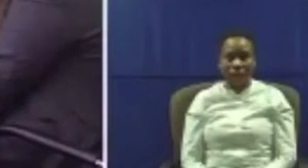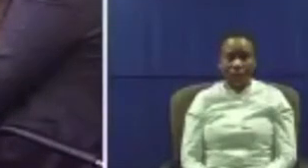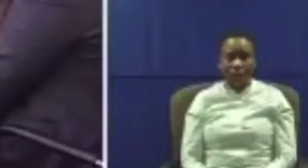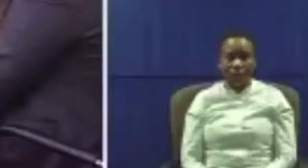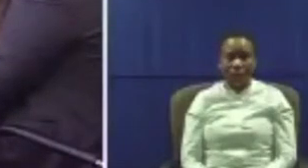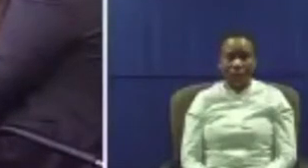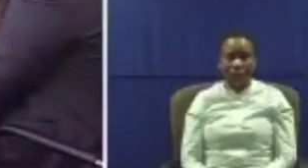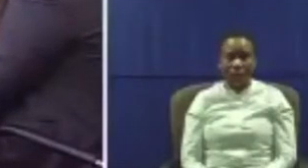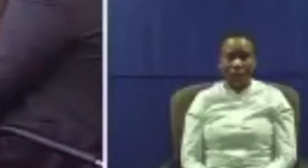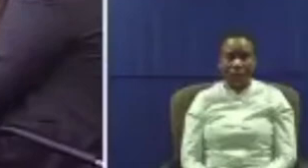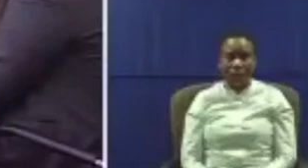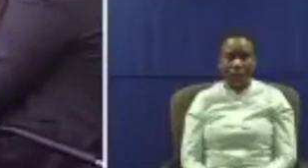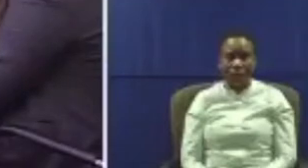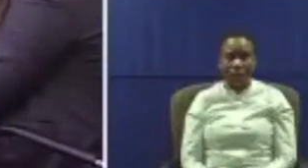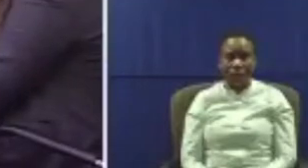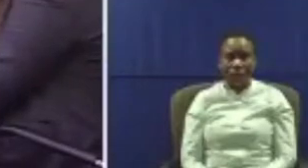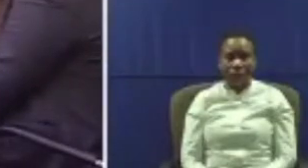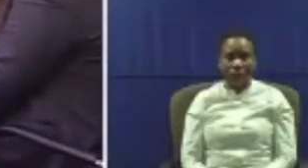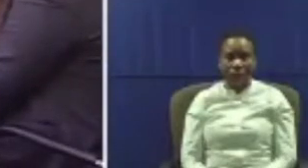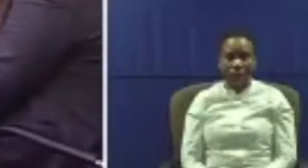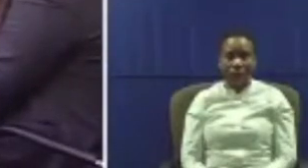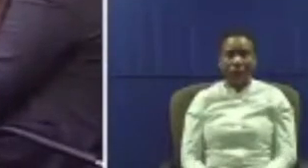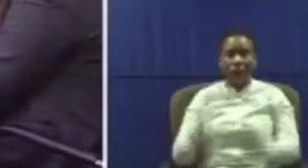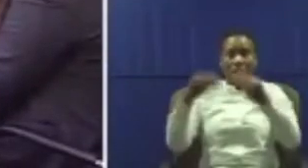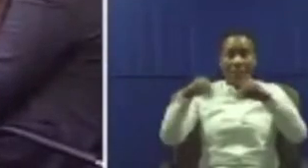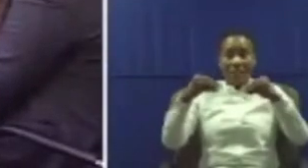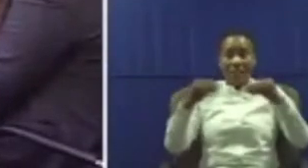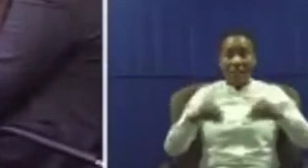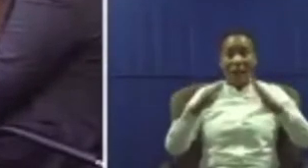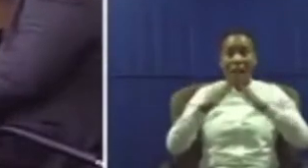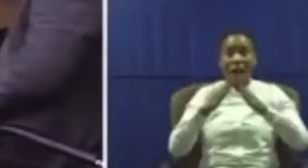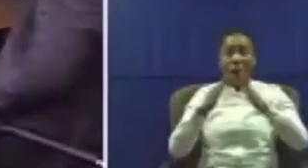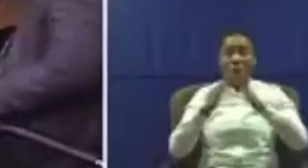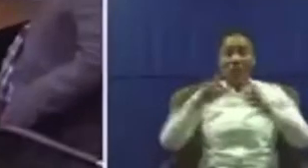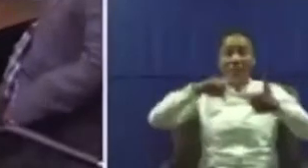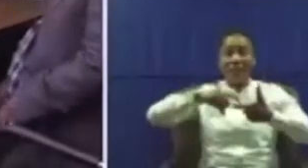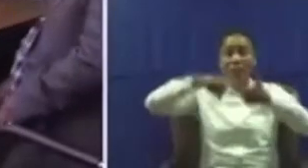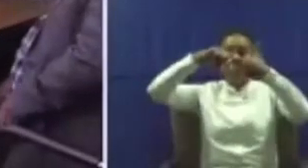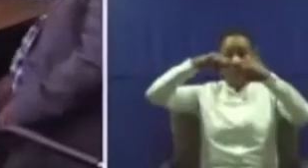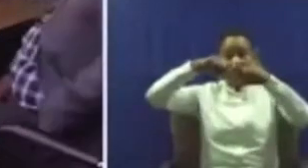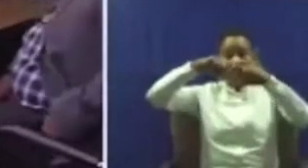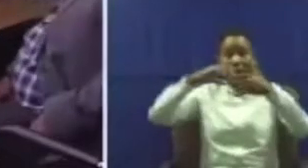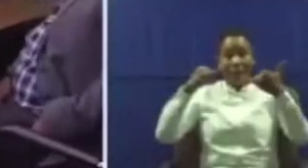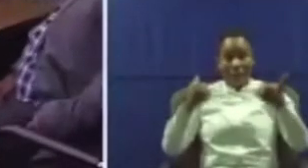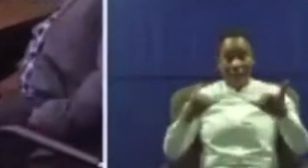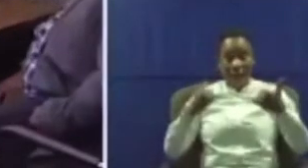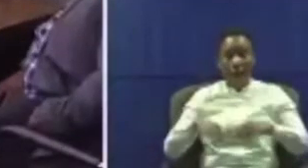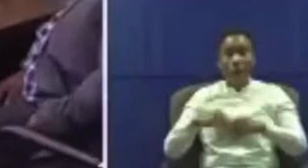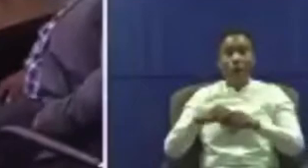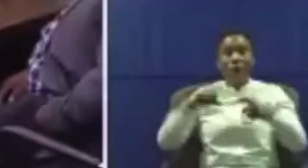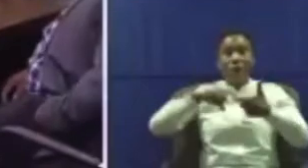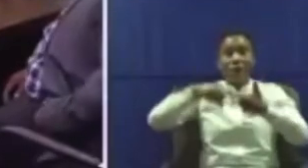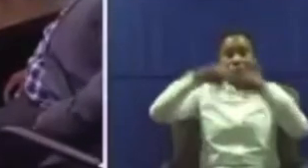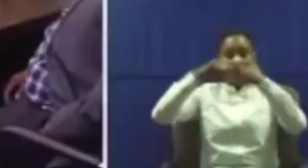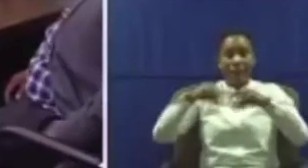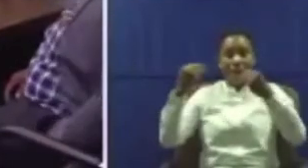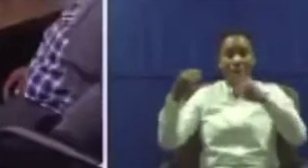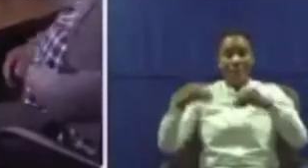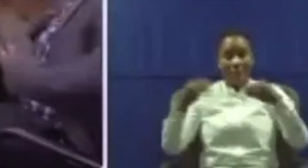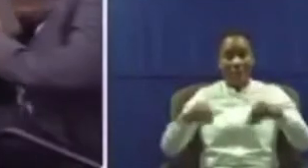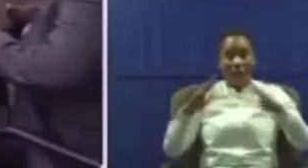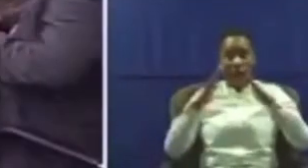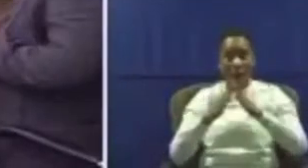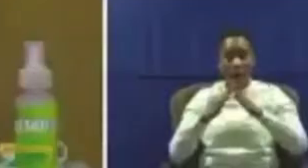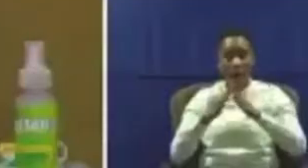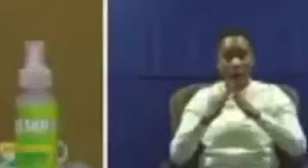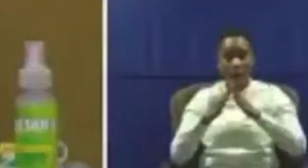Suspend the business of the house. I now suspend the business of